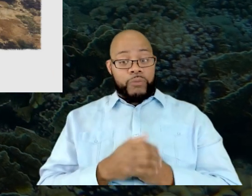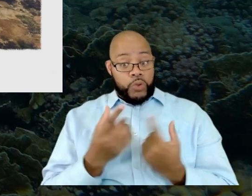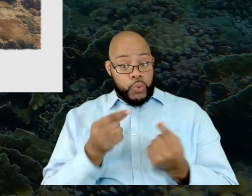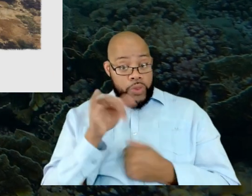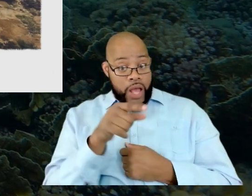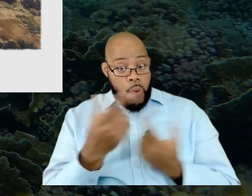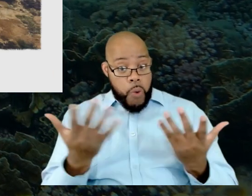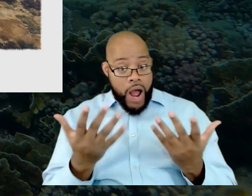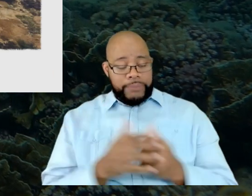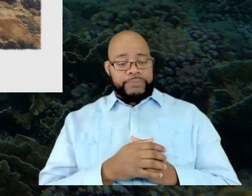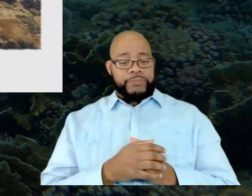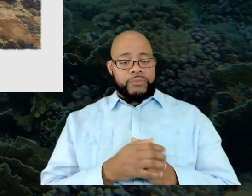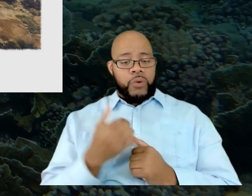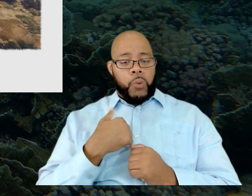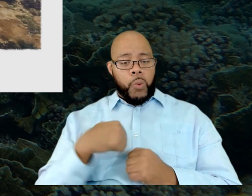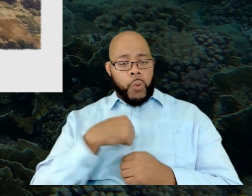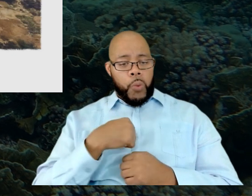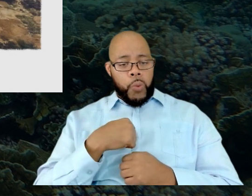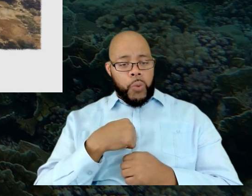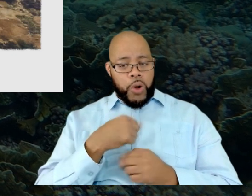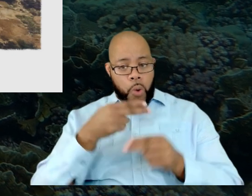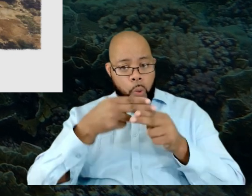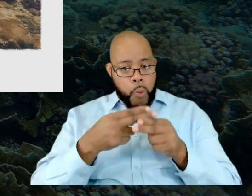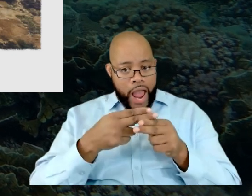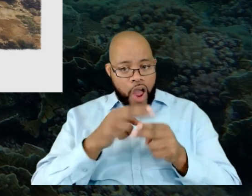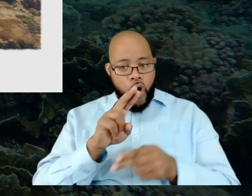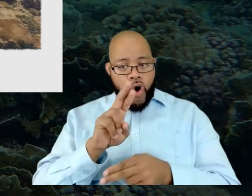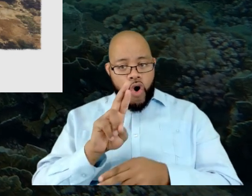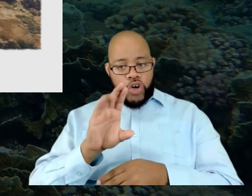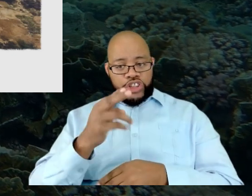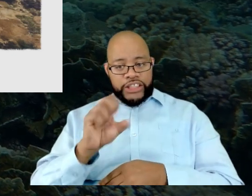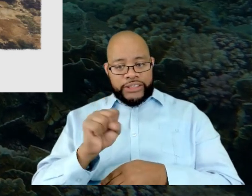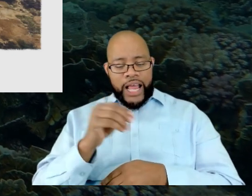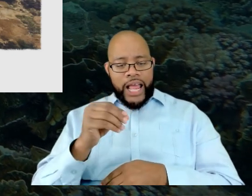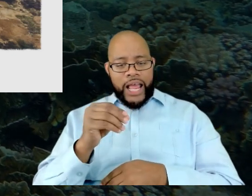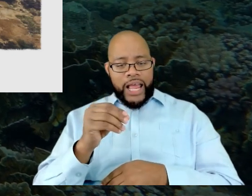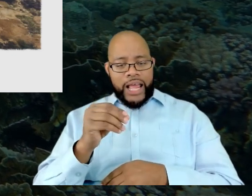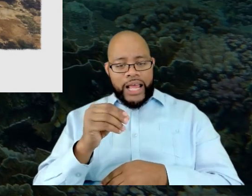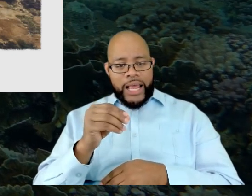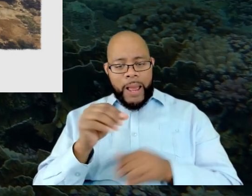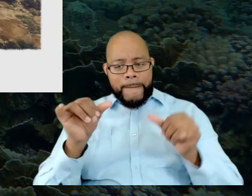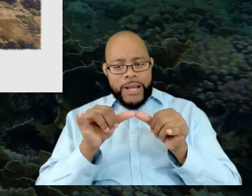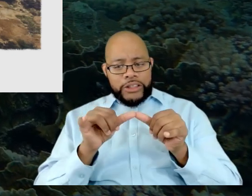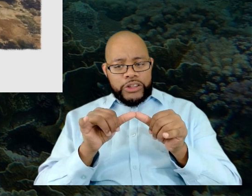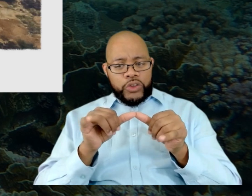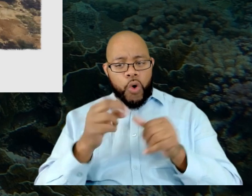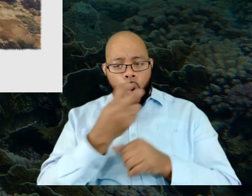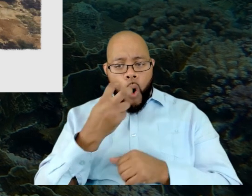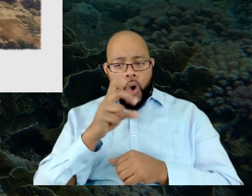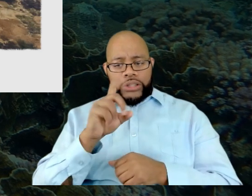is we weighed sea urchins and measured their oral discs,